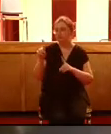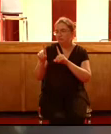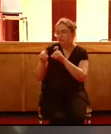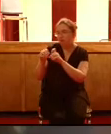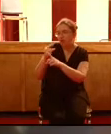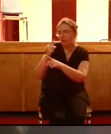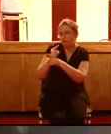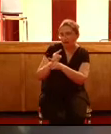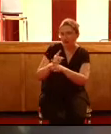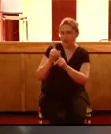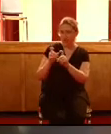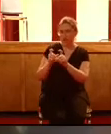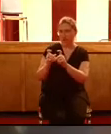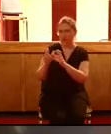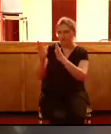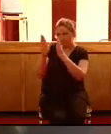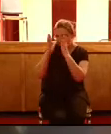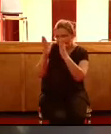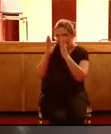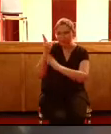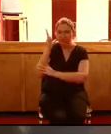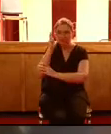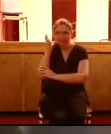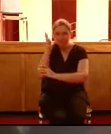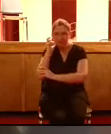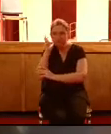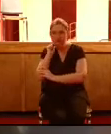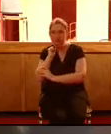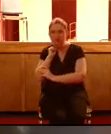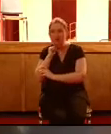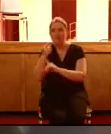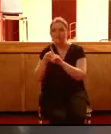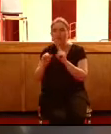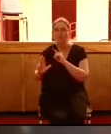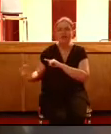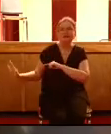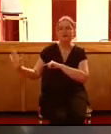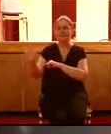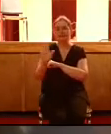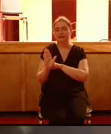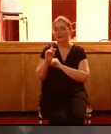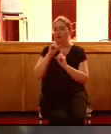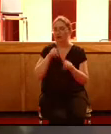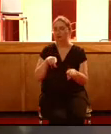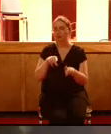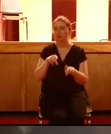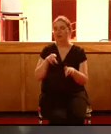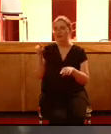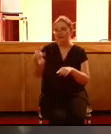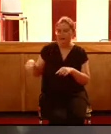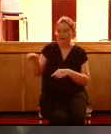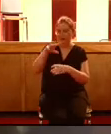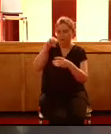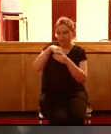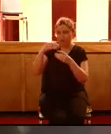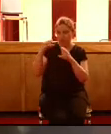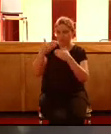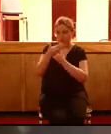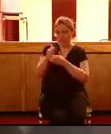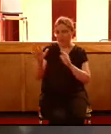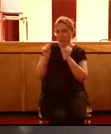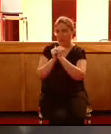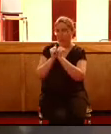questions, listen to the answers from the people that are in the room doing the work with the students, and work together to